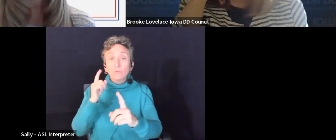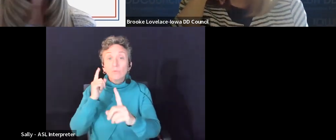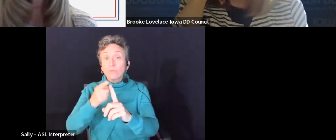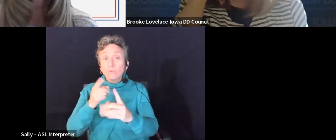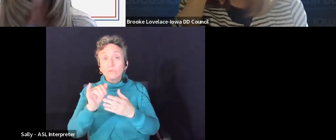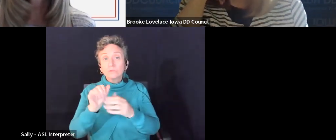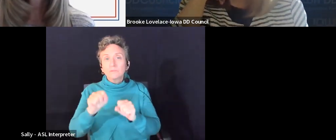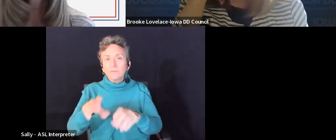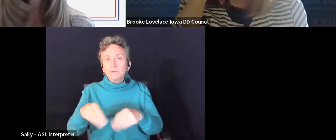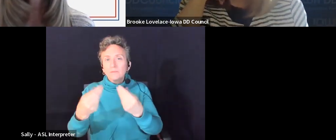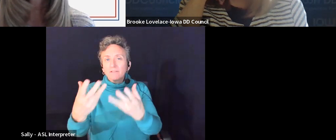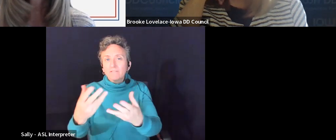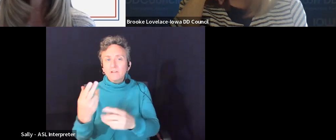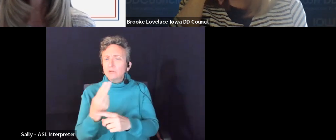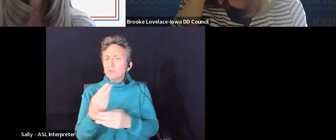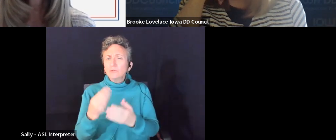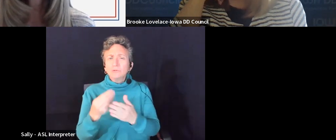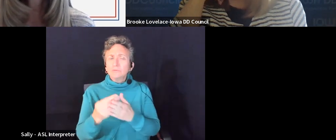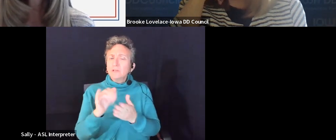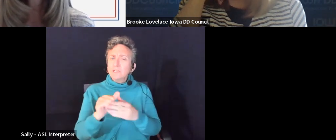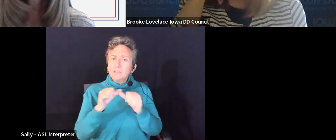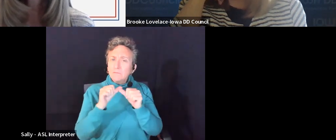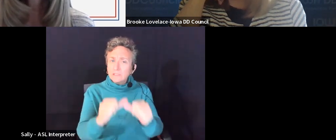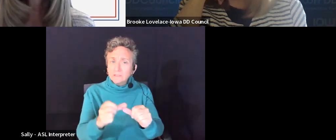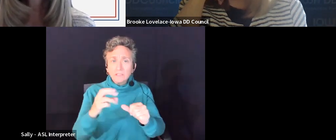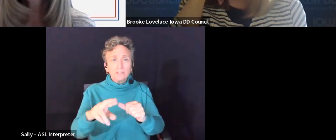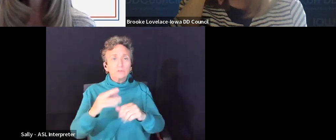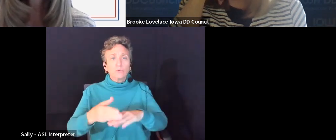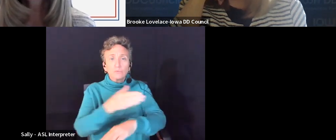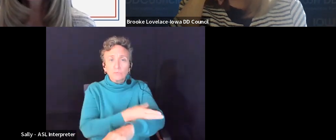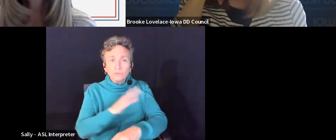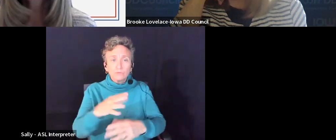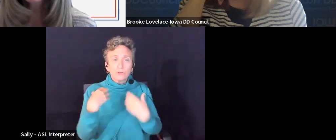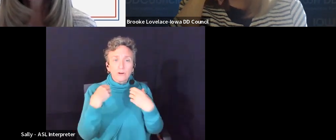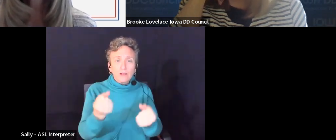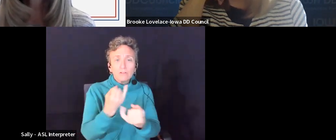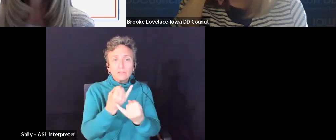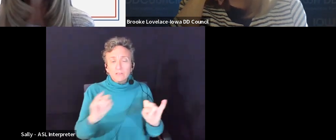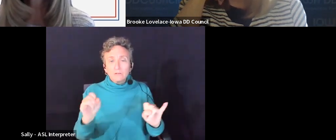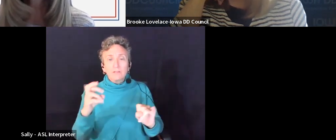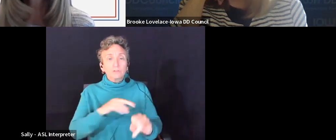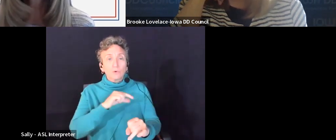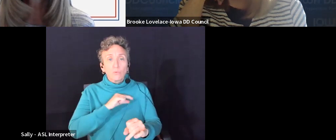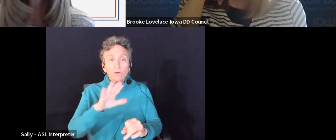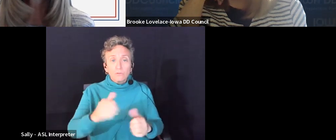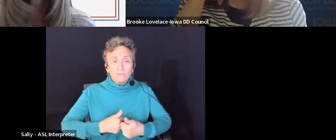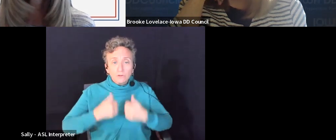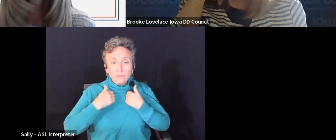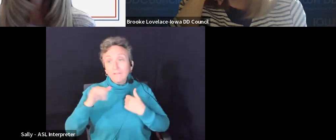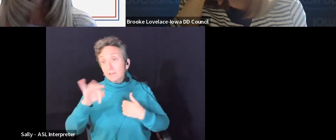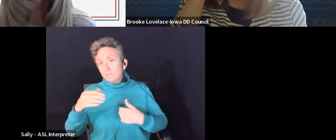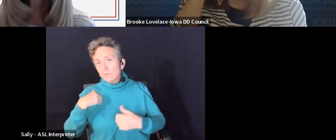you to use the money on anything that will maintain or improve the health, independence, or quality of life of the person with the